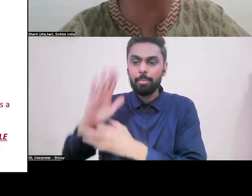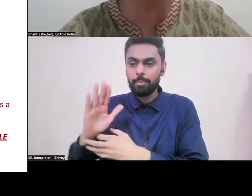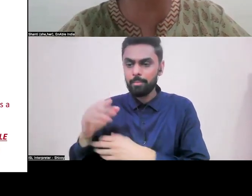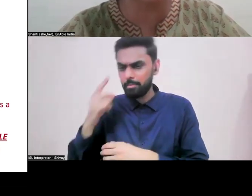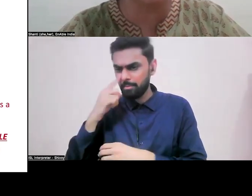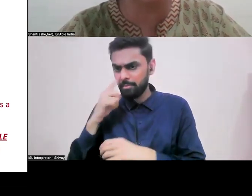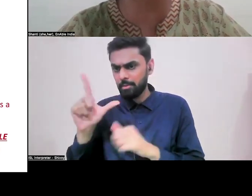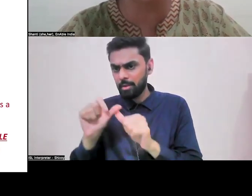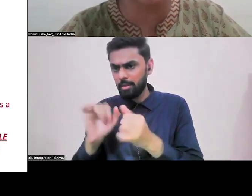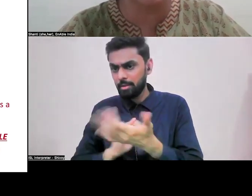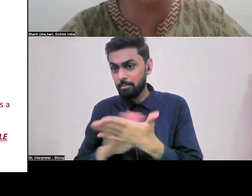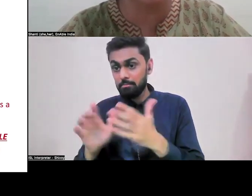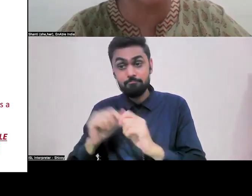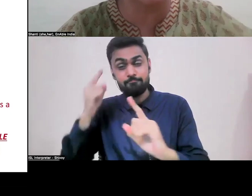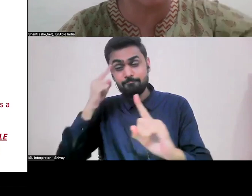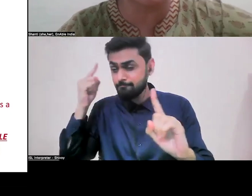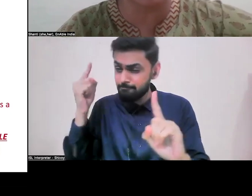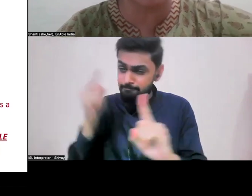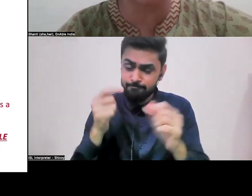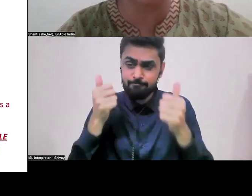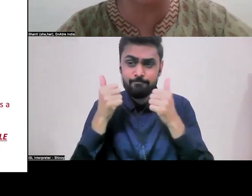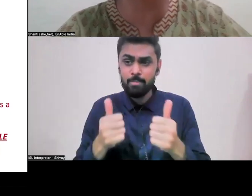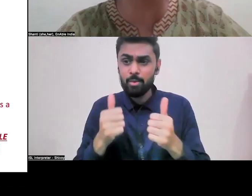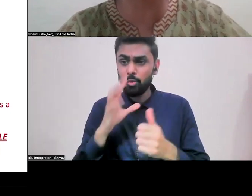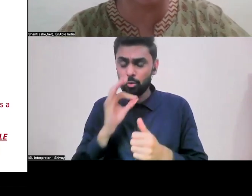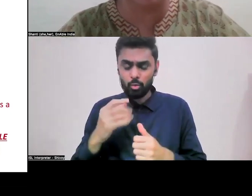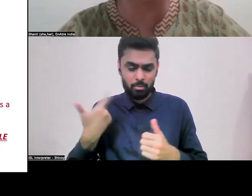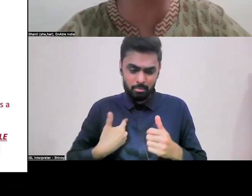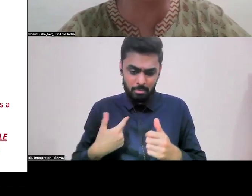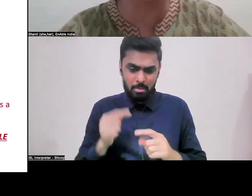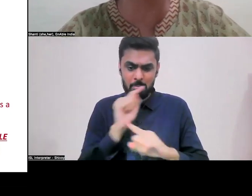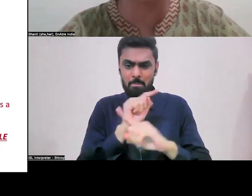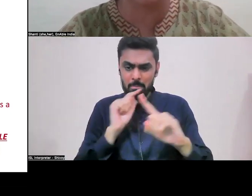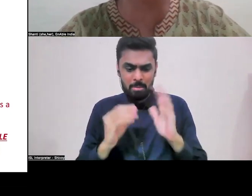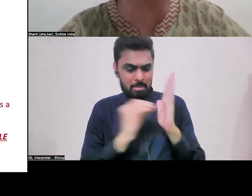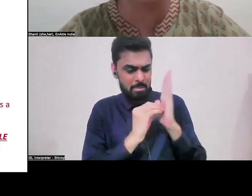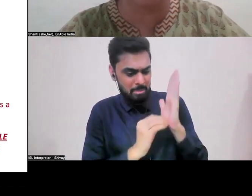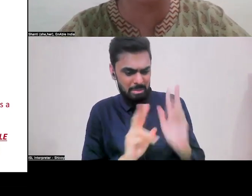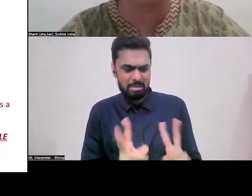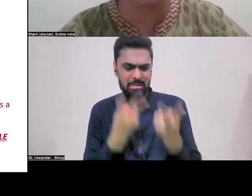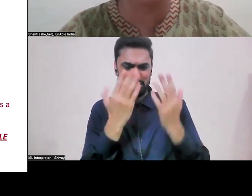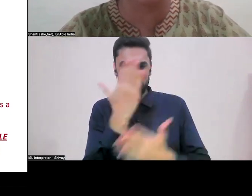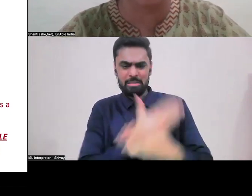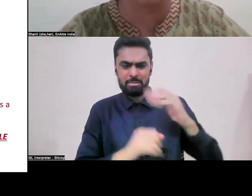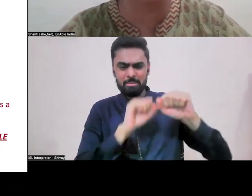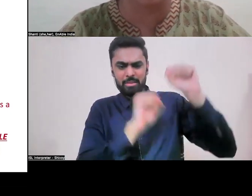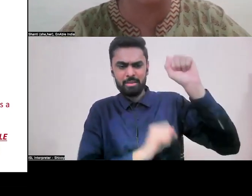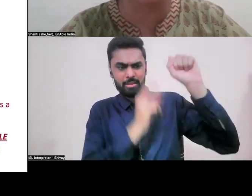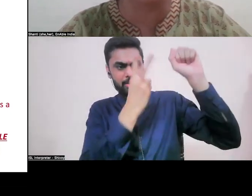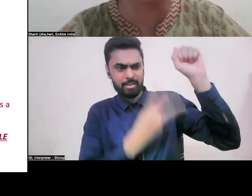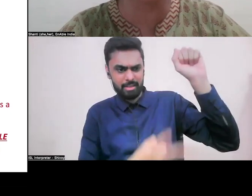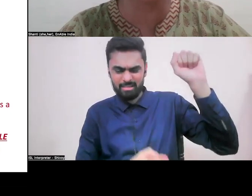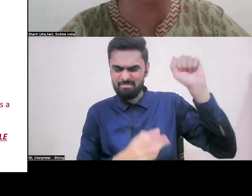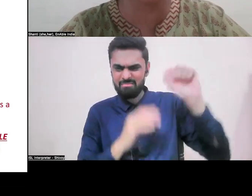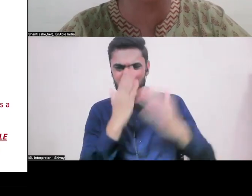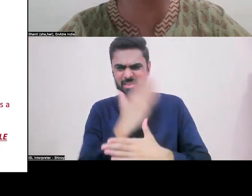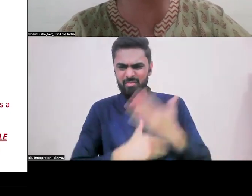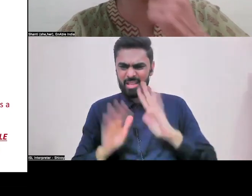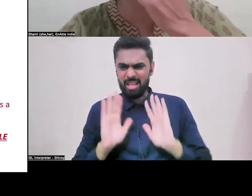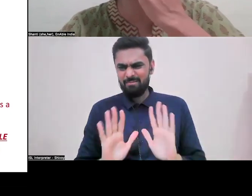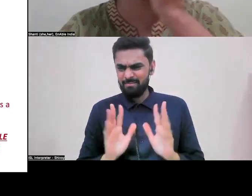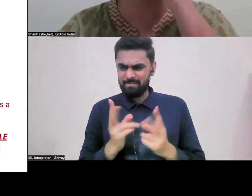I absolutely agree about the inappropriate percentage marking for the disability in certificates. Yeah. And